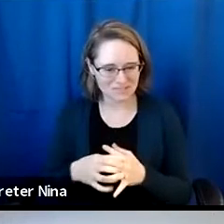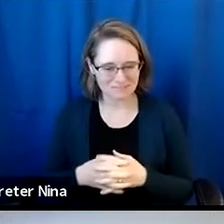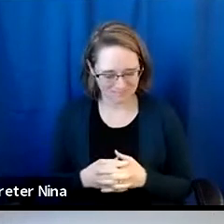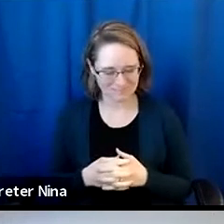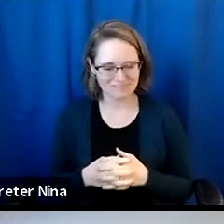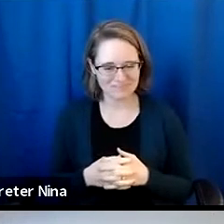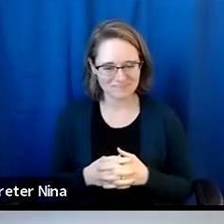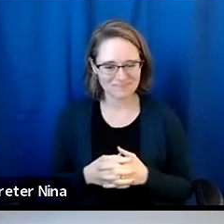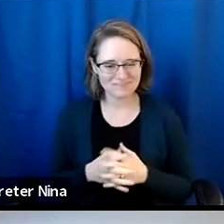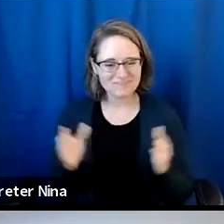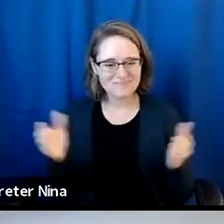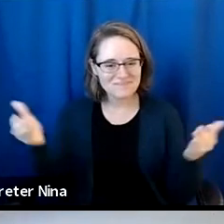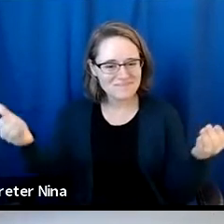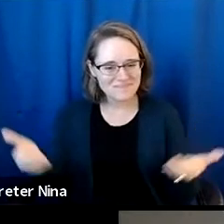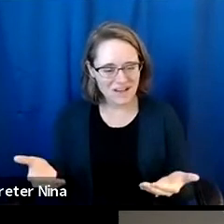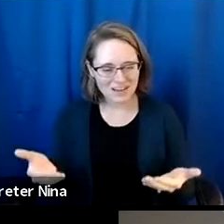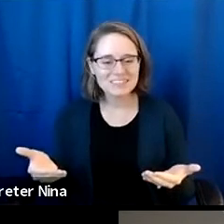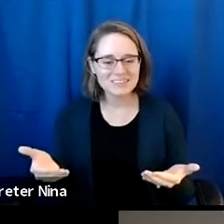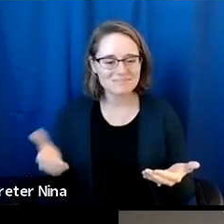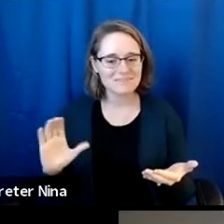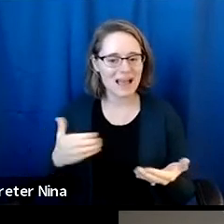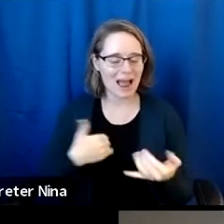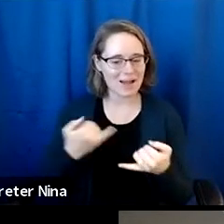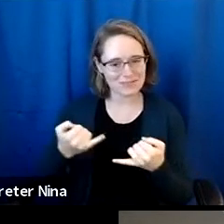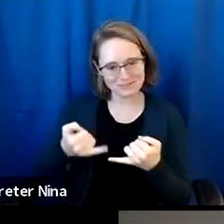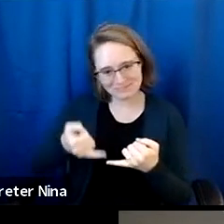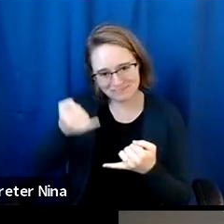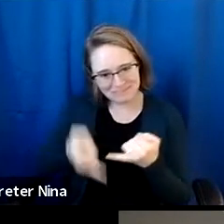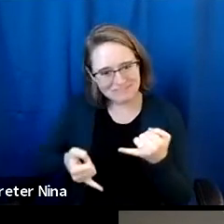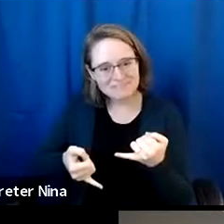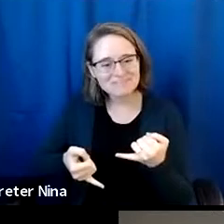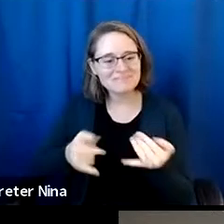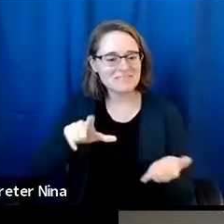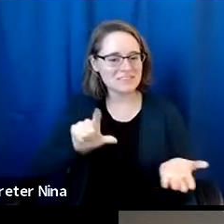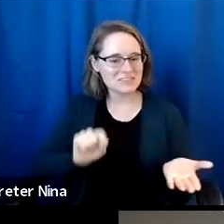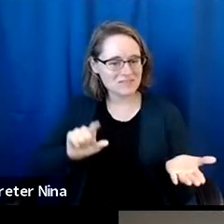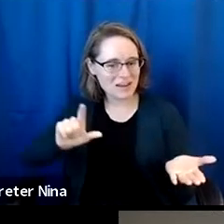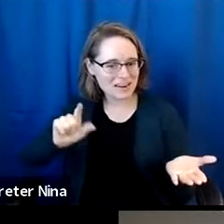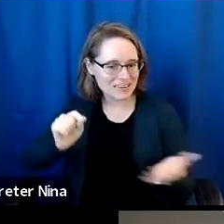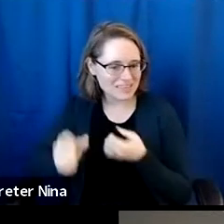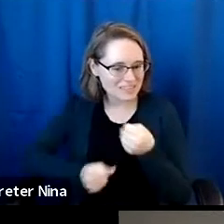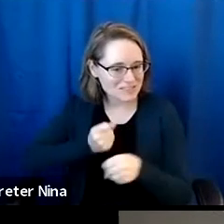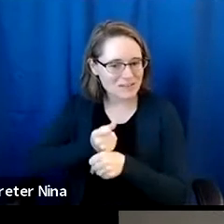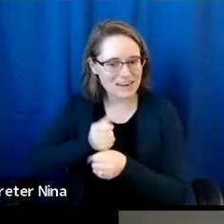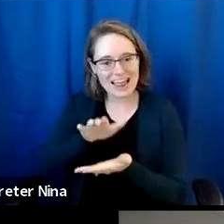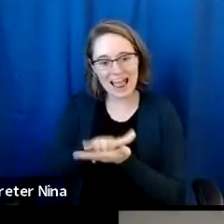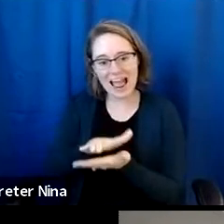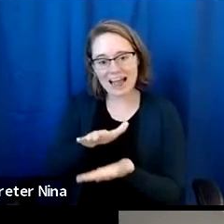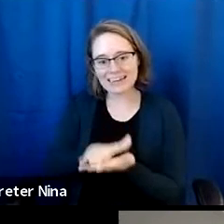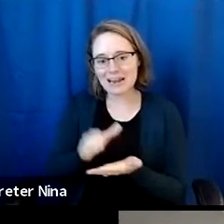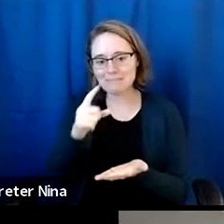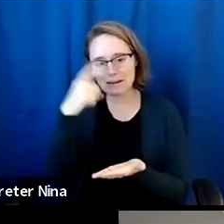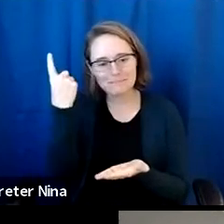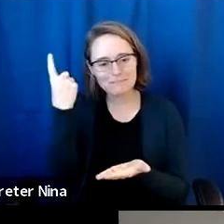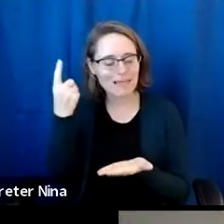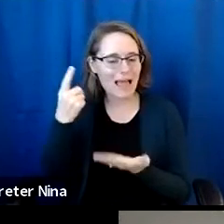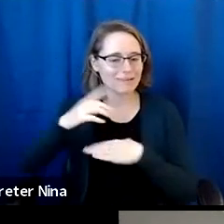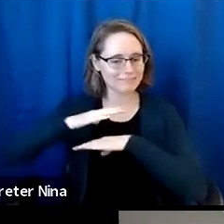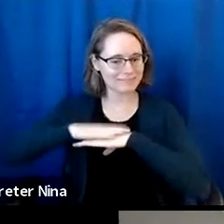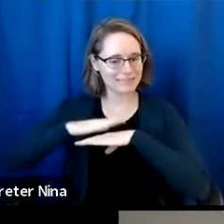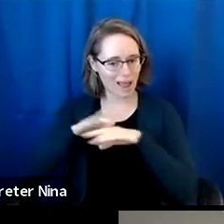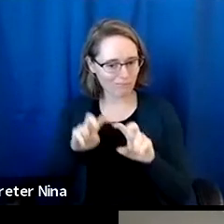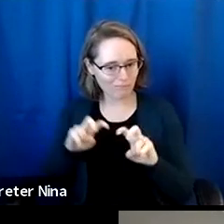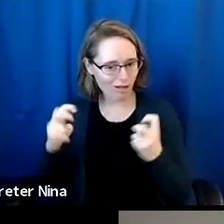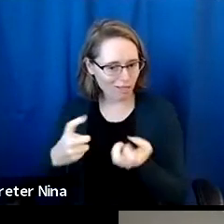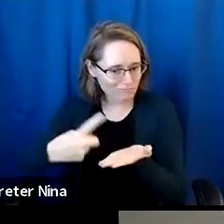started. Welcome to our final 2020 Academic Black Table Talk, a